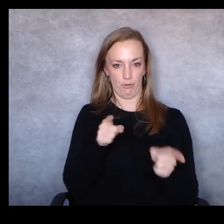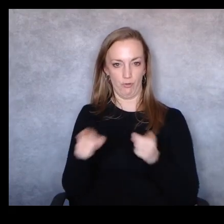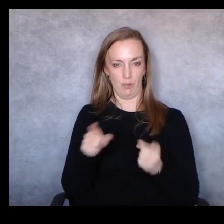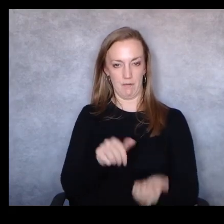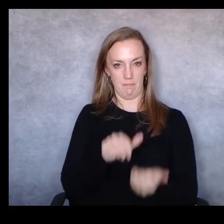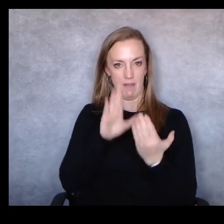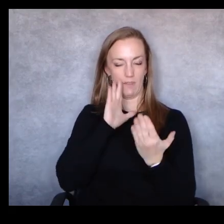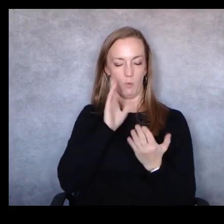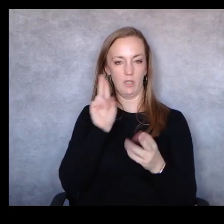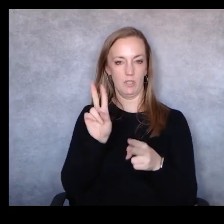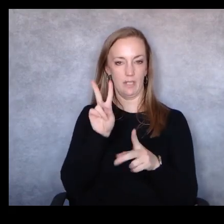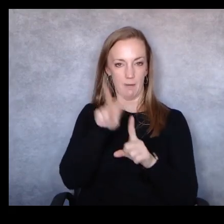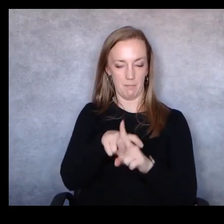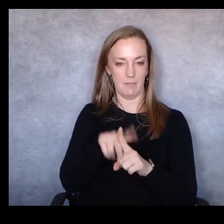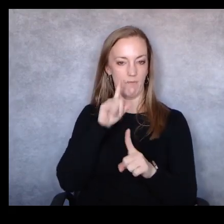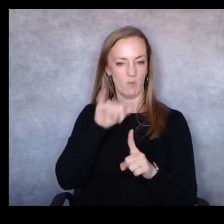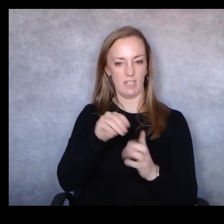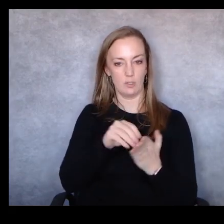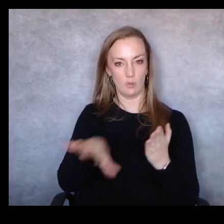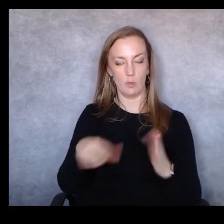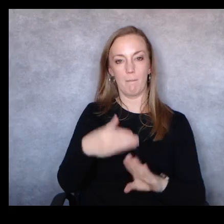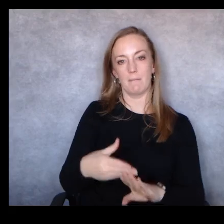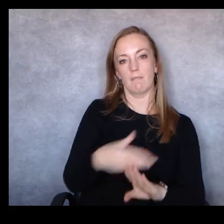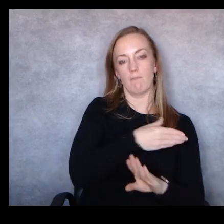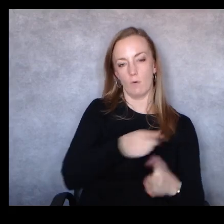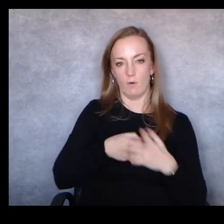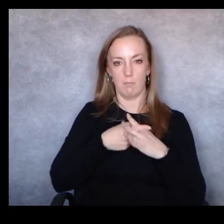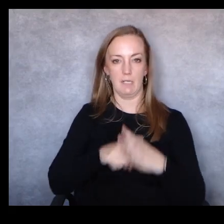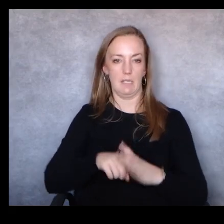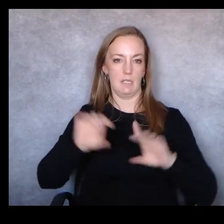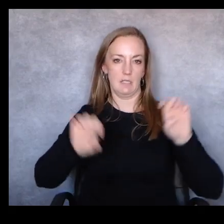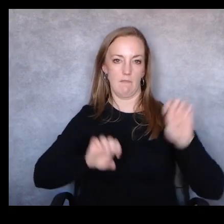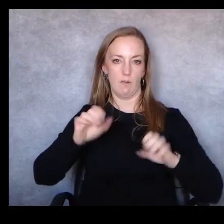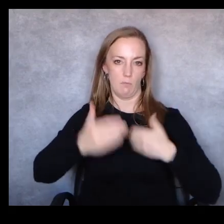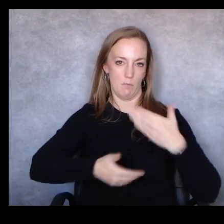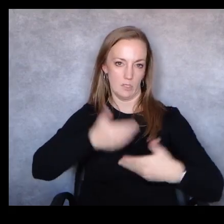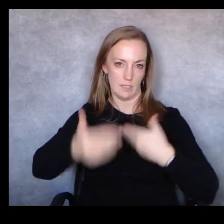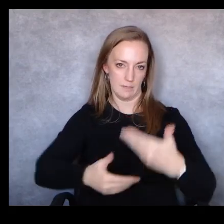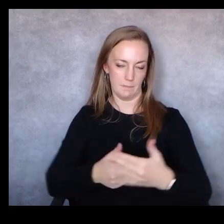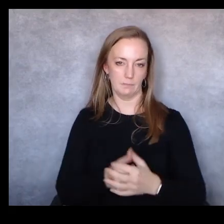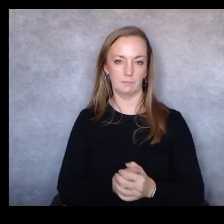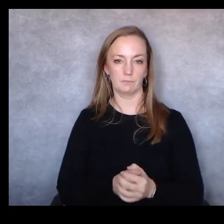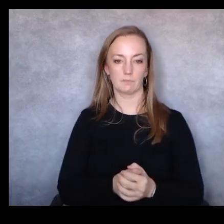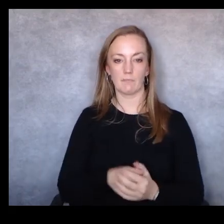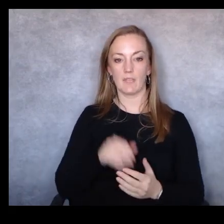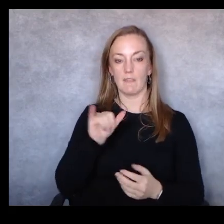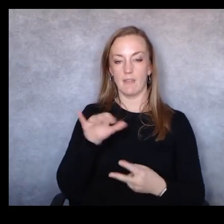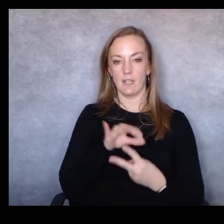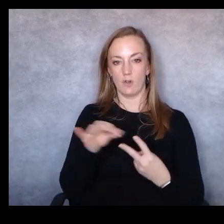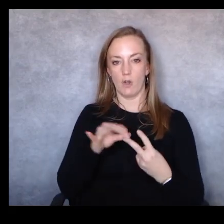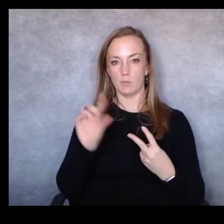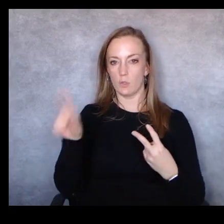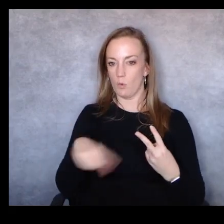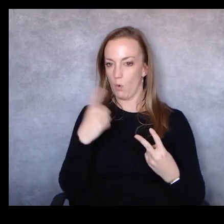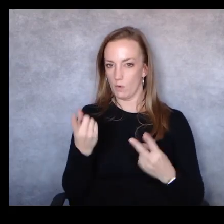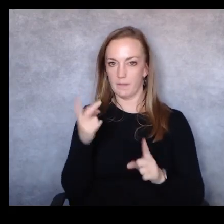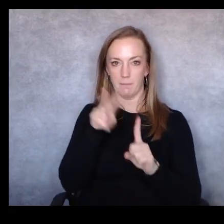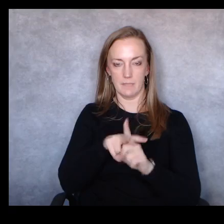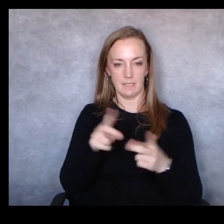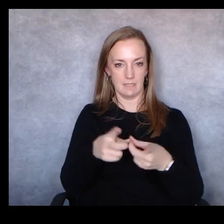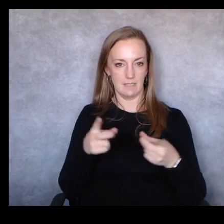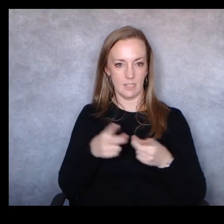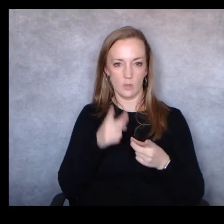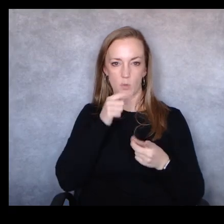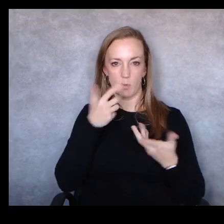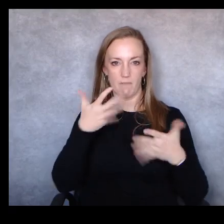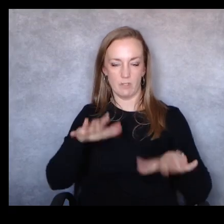student being evaluated before beginning the evaluation process. This option pertains only to those districts that have